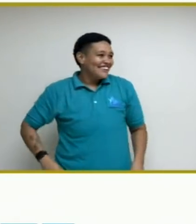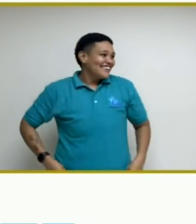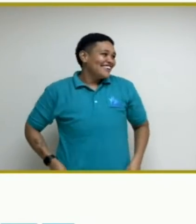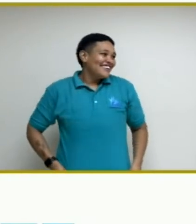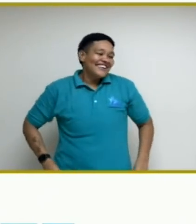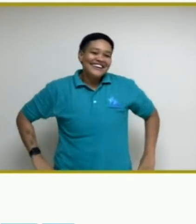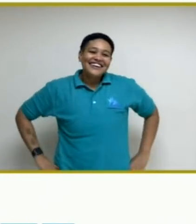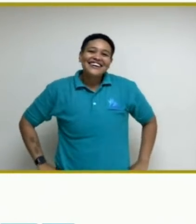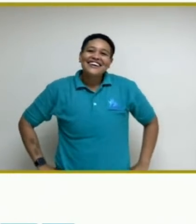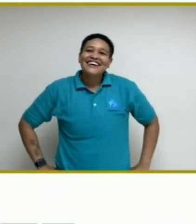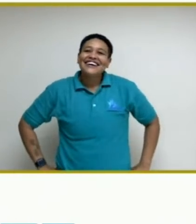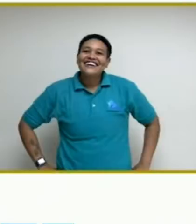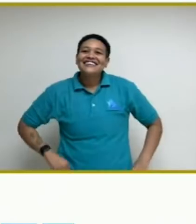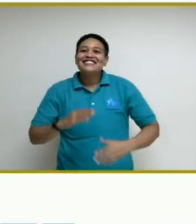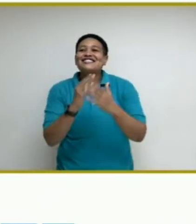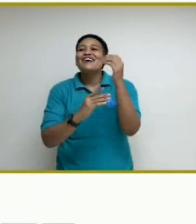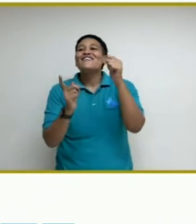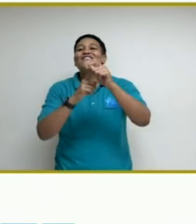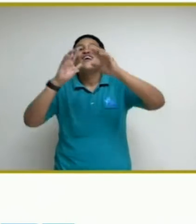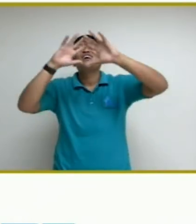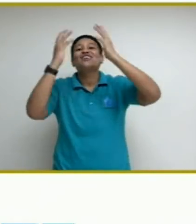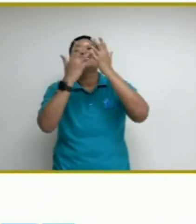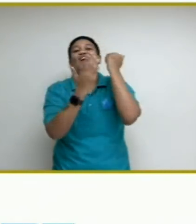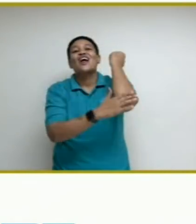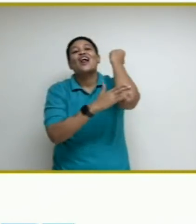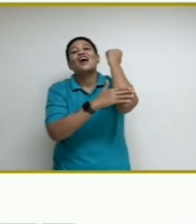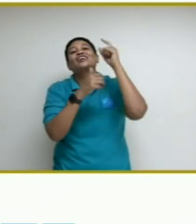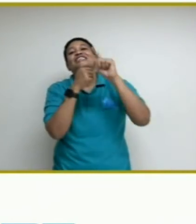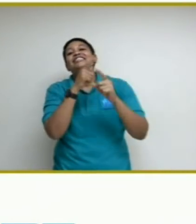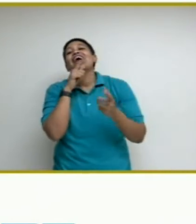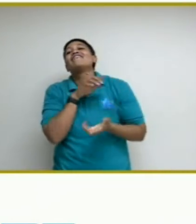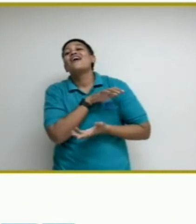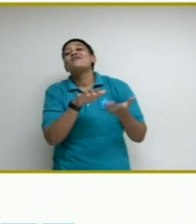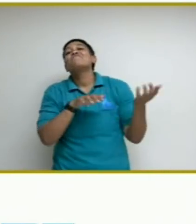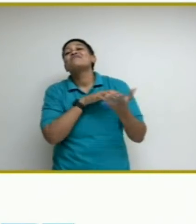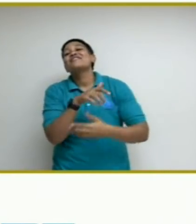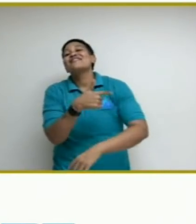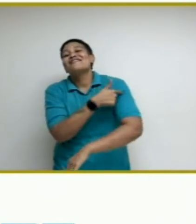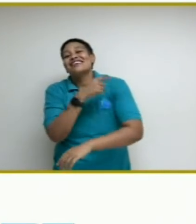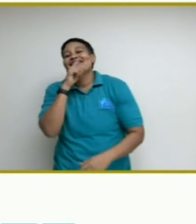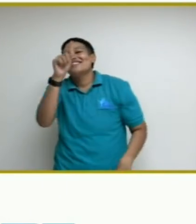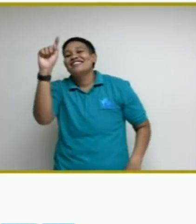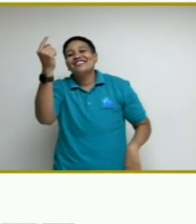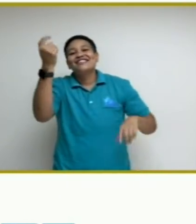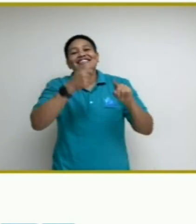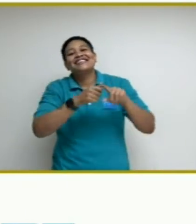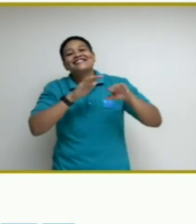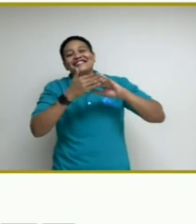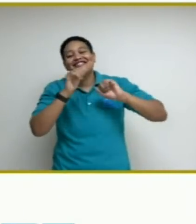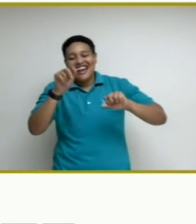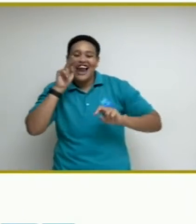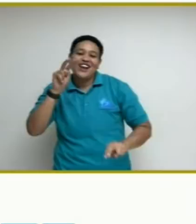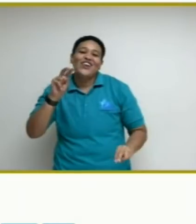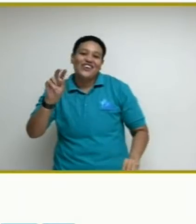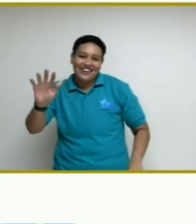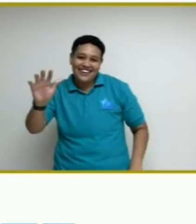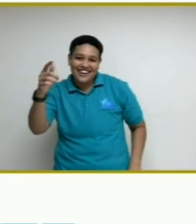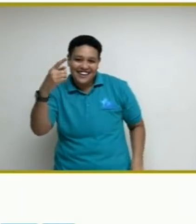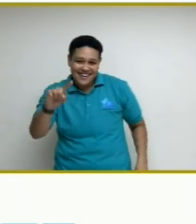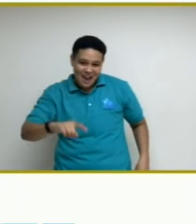Yes. So some first world countries are mixing vaccines. Is that something that Jamaica can look into?